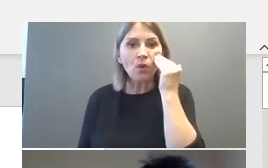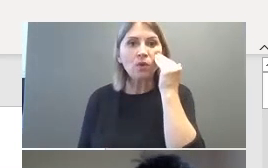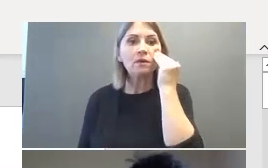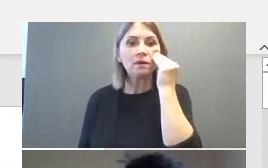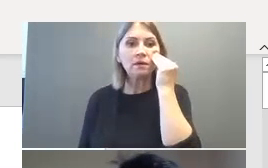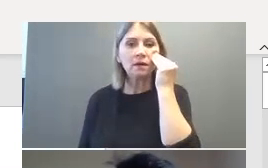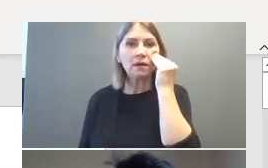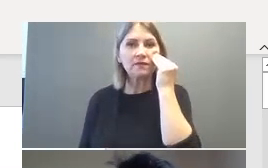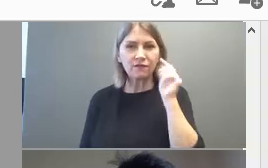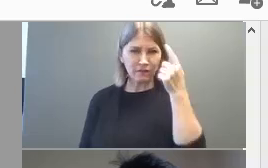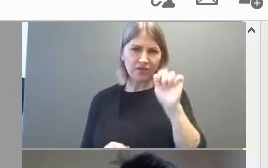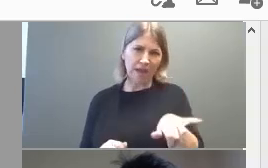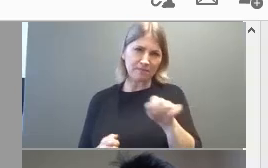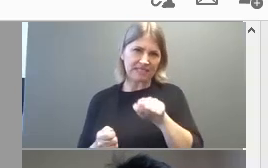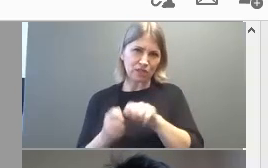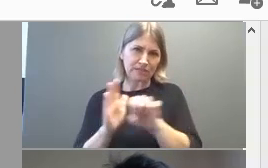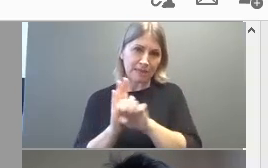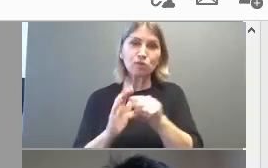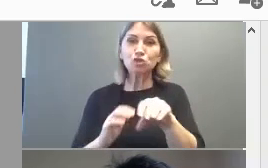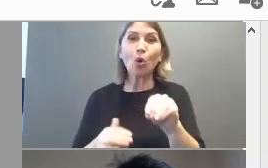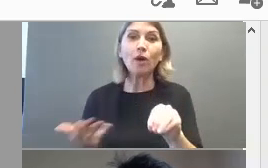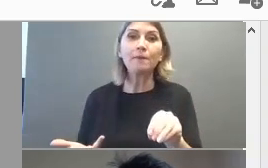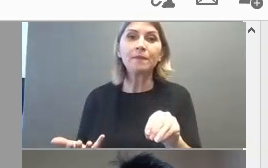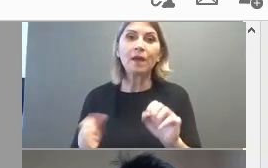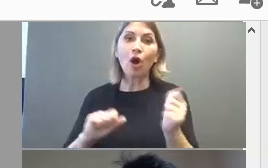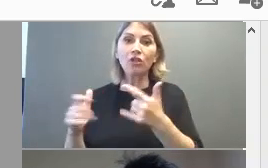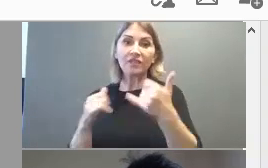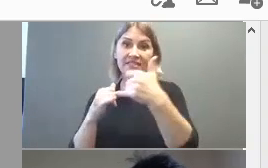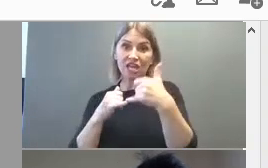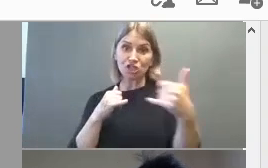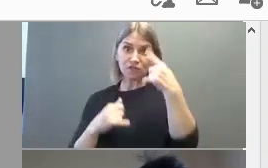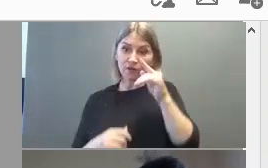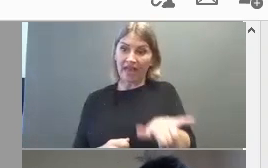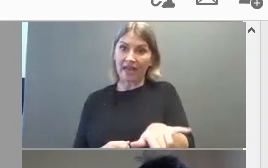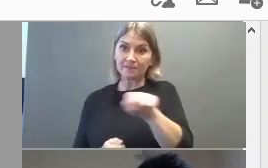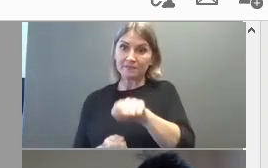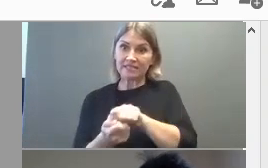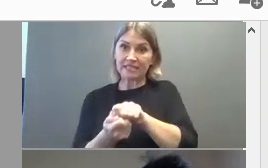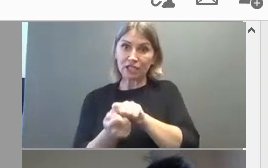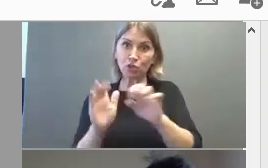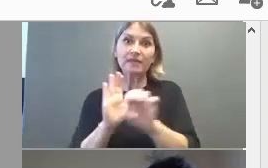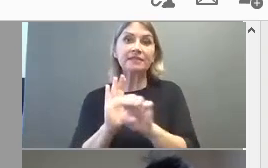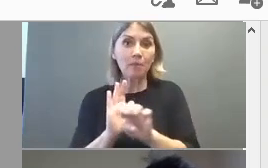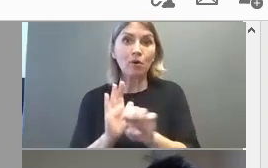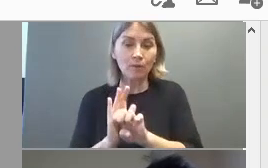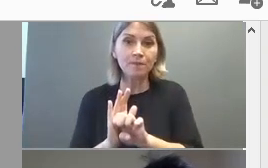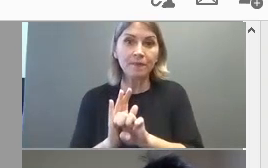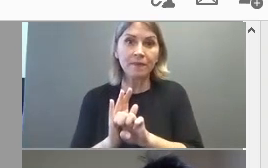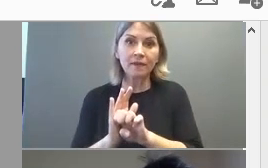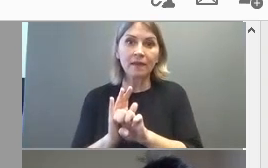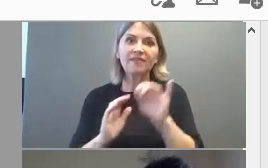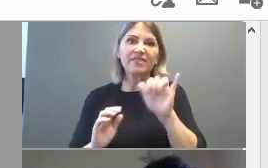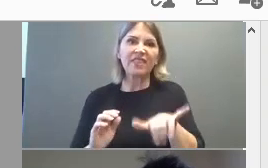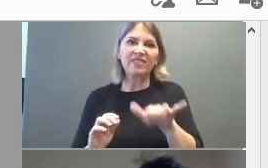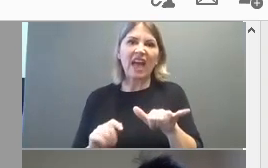at that particular example again. So we know that all of these edges in this particular example that we looked at earlier, where the professor was basically